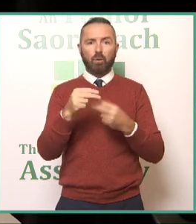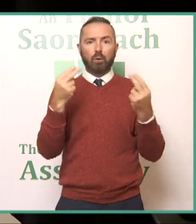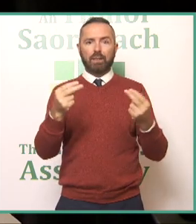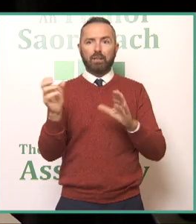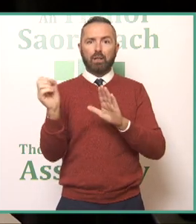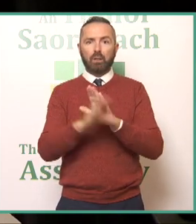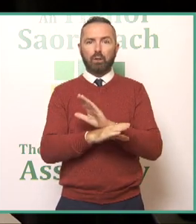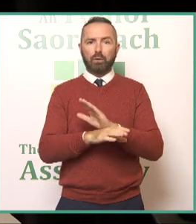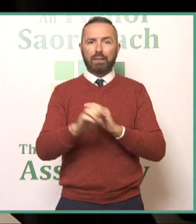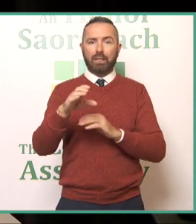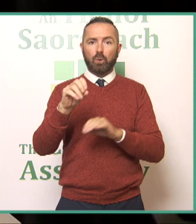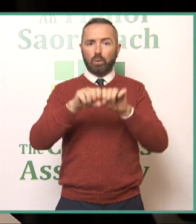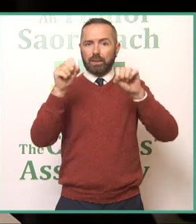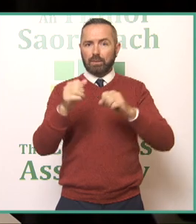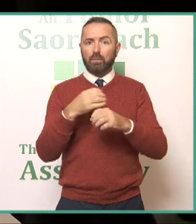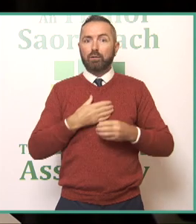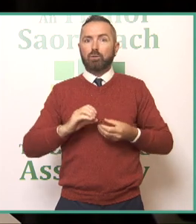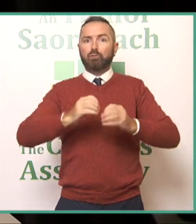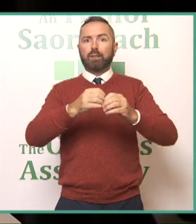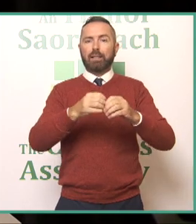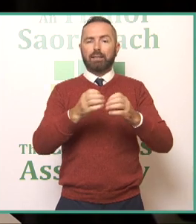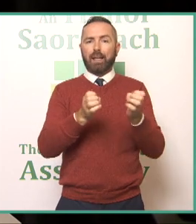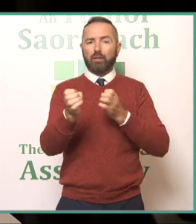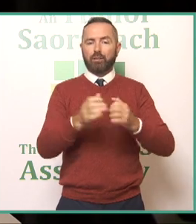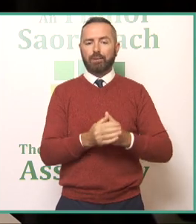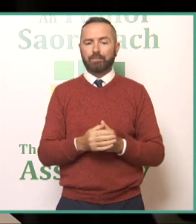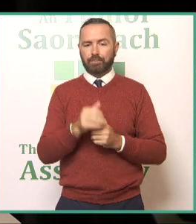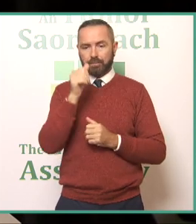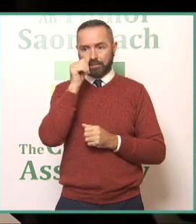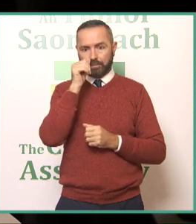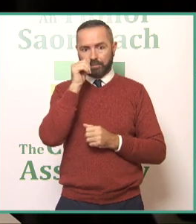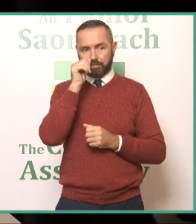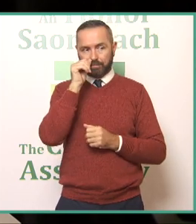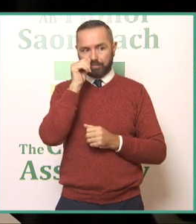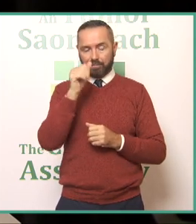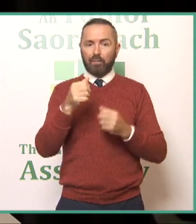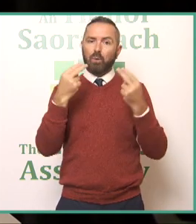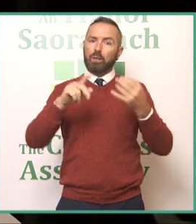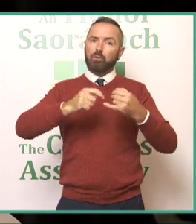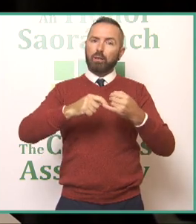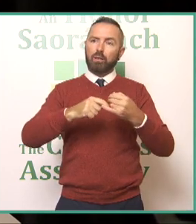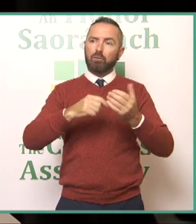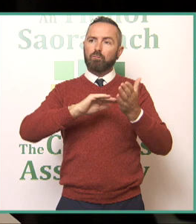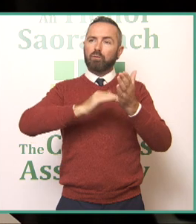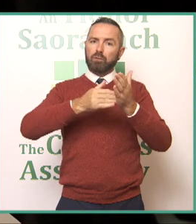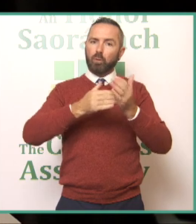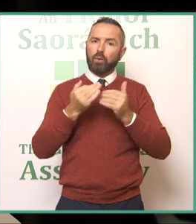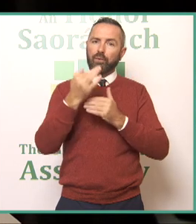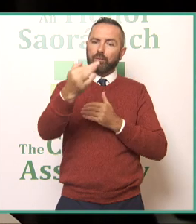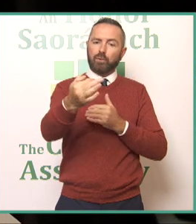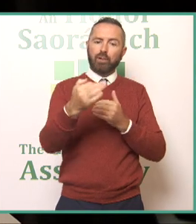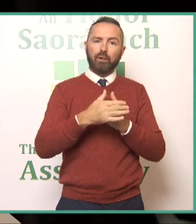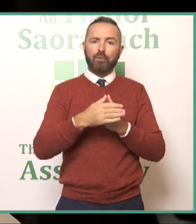generate electricity. So this is sort of a perverse component there. We need to restore the future